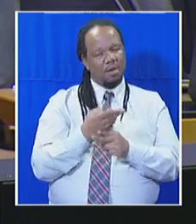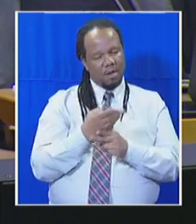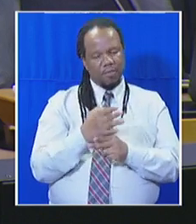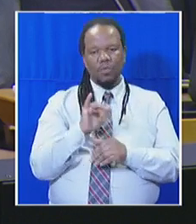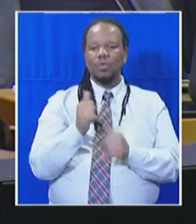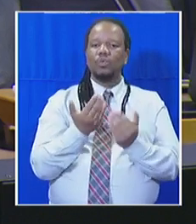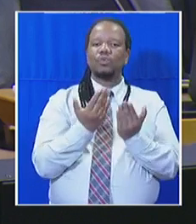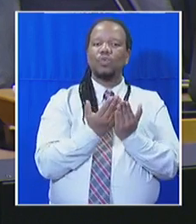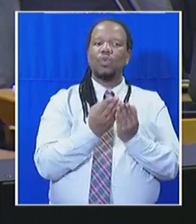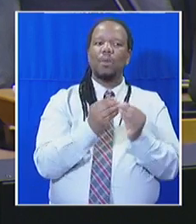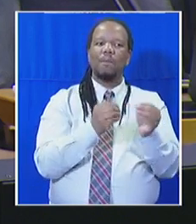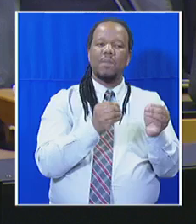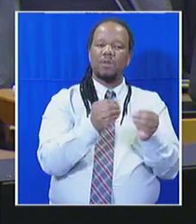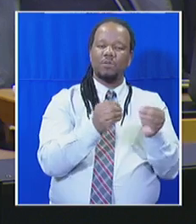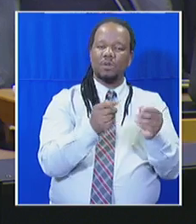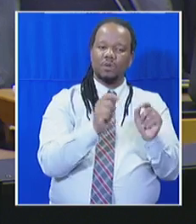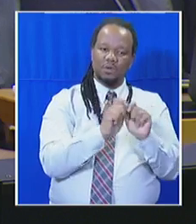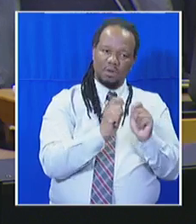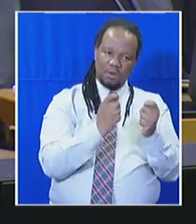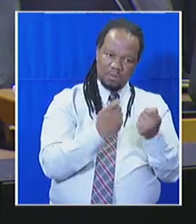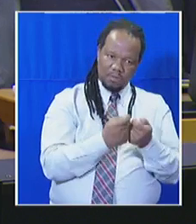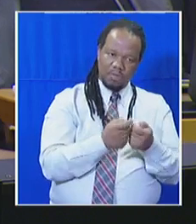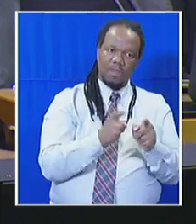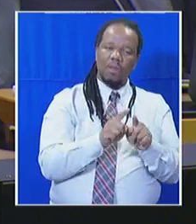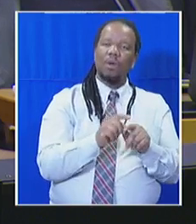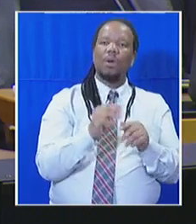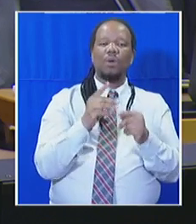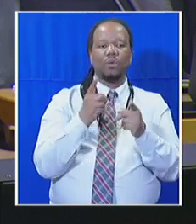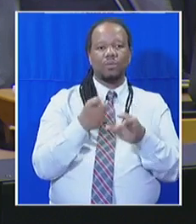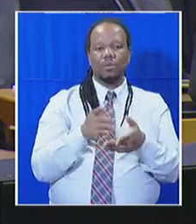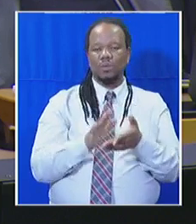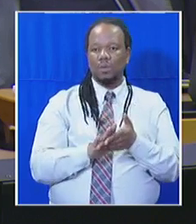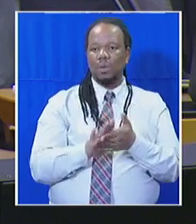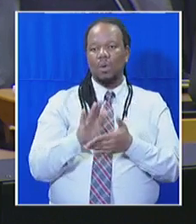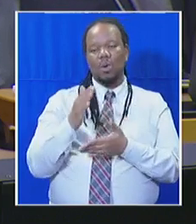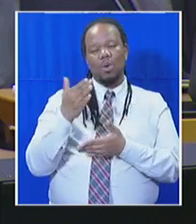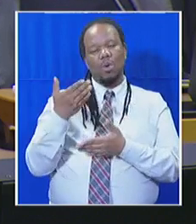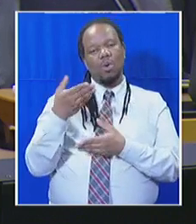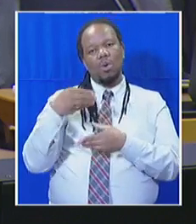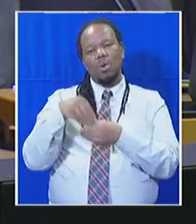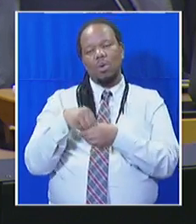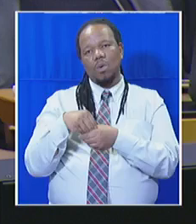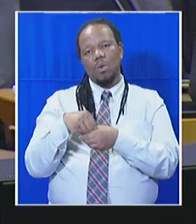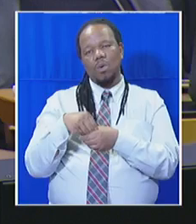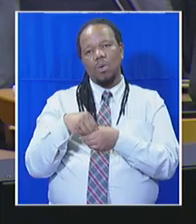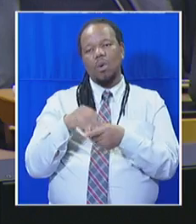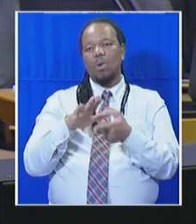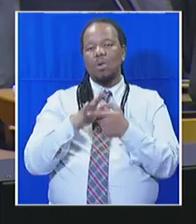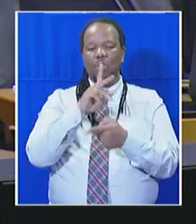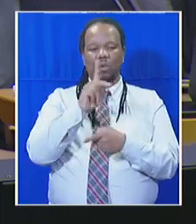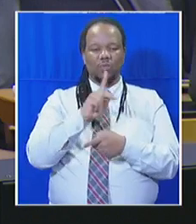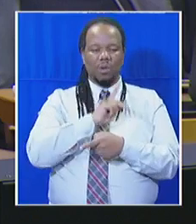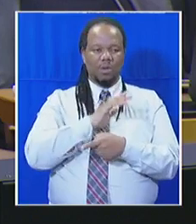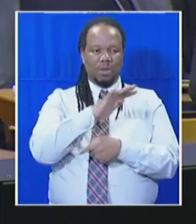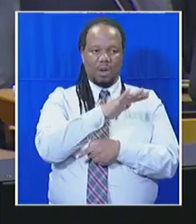training for about 2,000 senior management teachers in the same districts, including areas in KwaZulu-Natal.